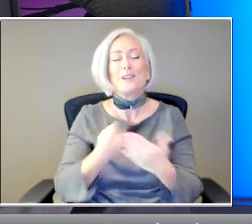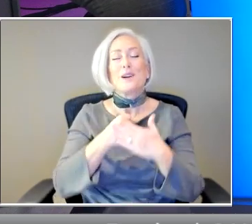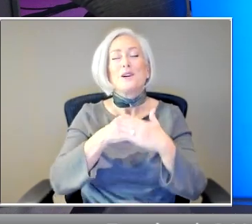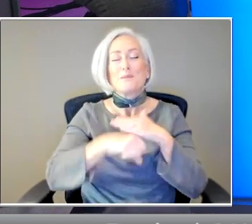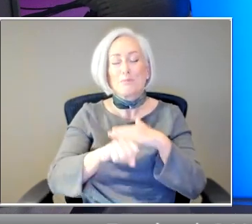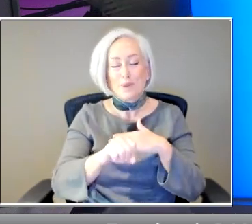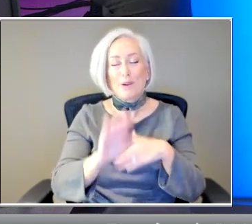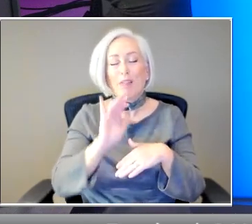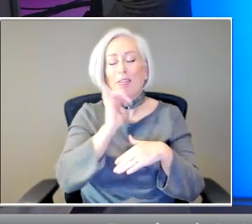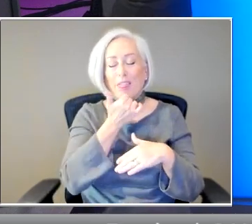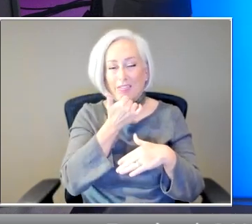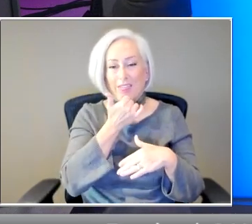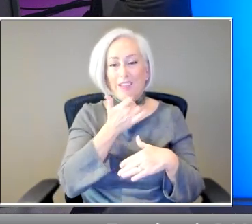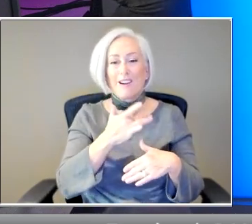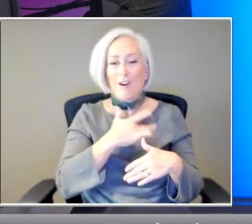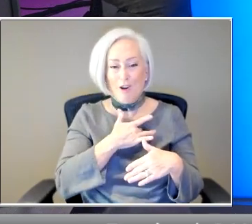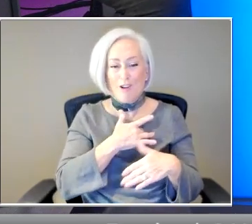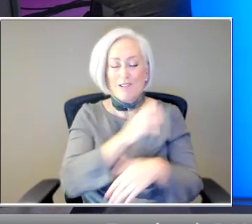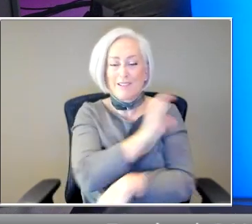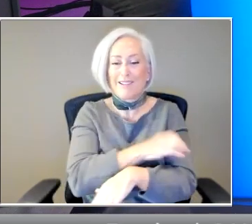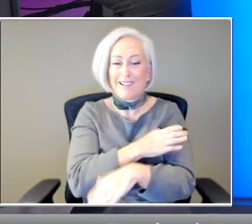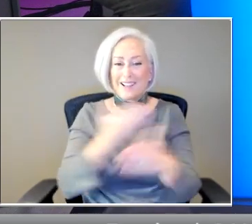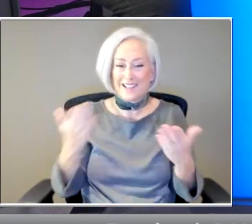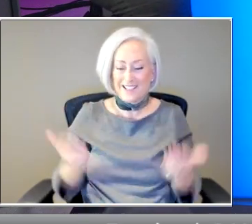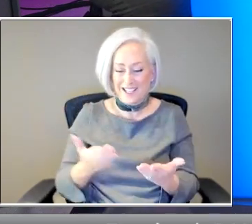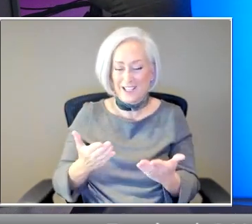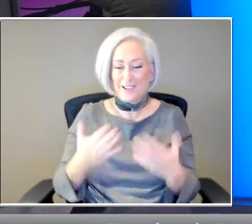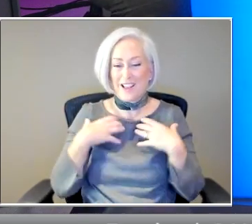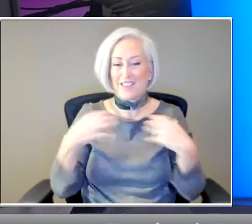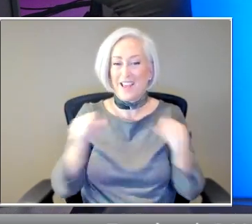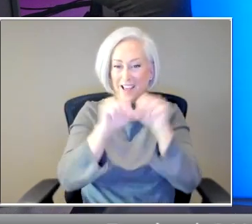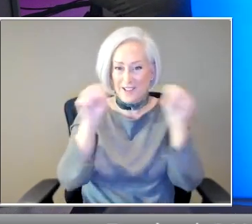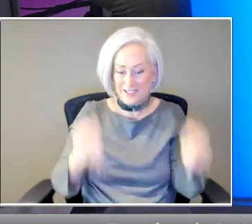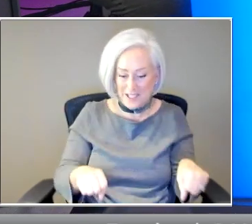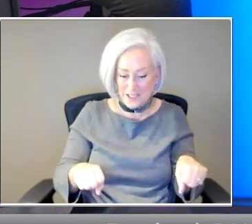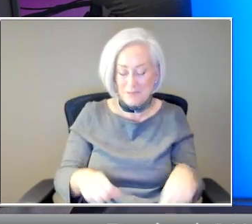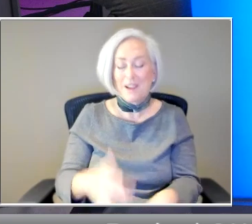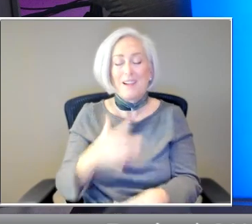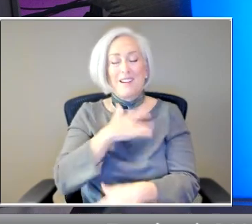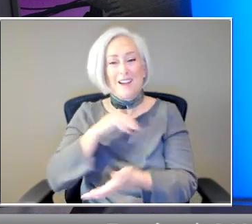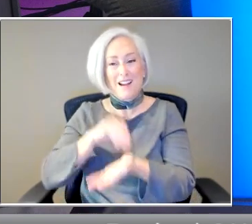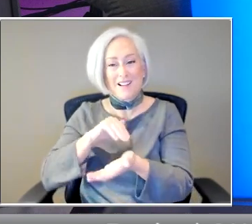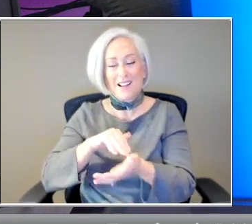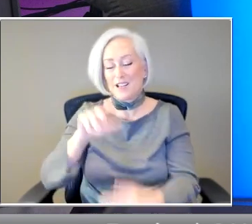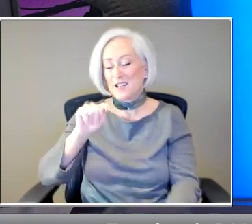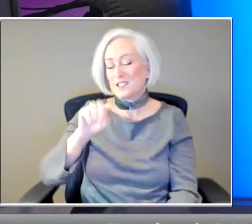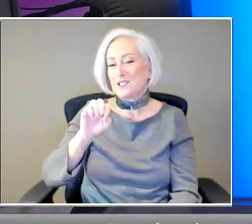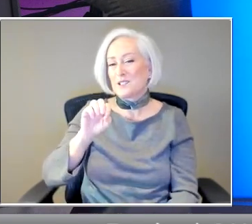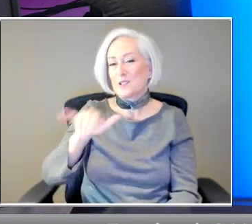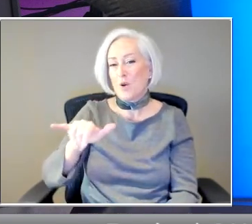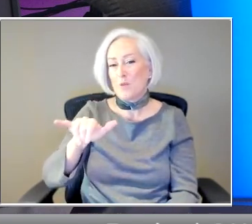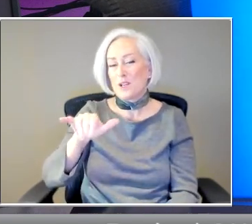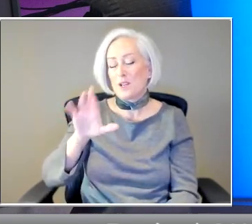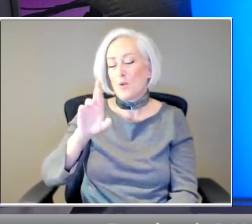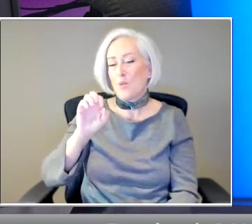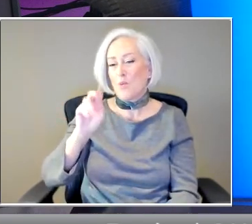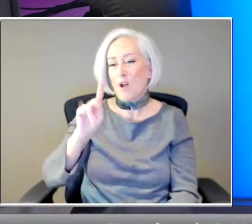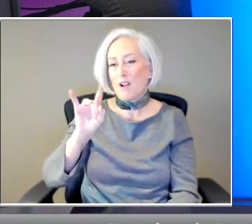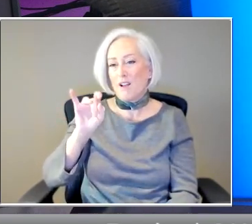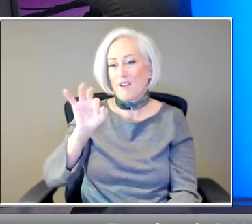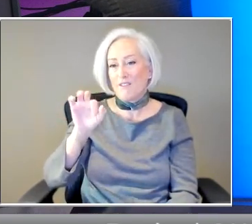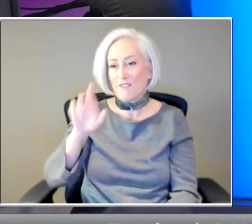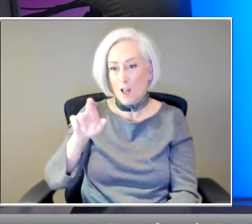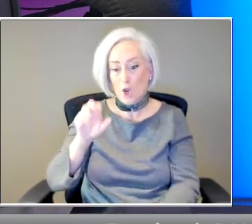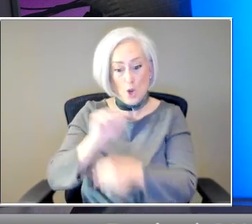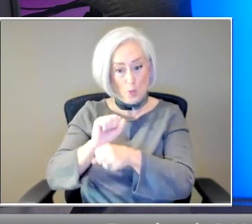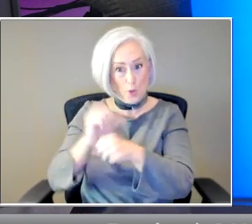Congenital Heart Disease Clinic here at the health system, and cardiologist Dr. Toby Rockefeller. Dr. Rockefeller works here at the health system in the clinic,